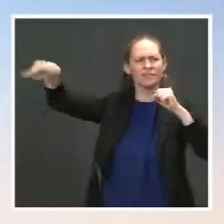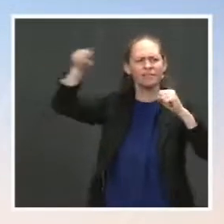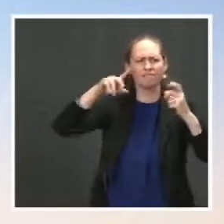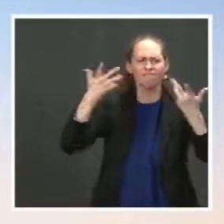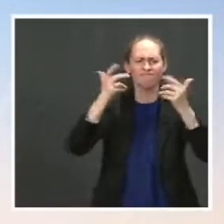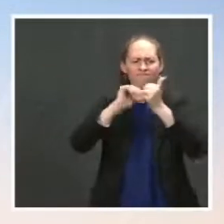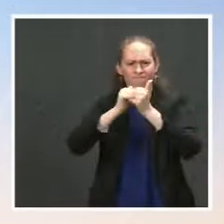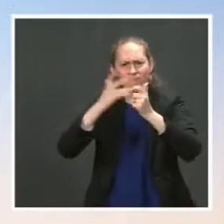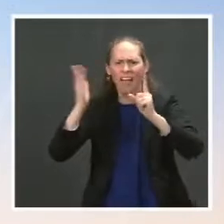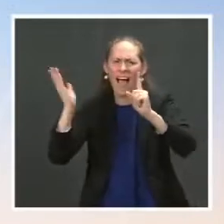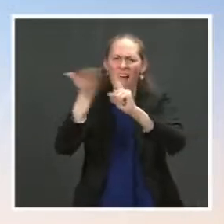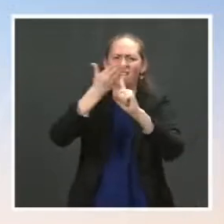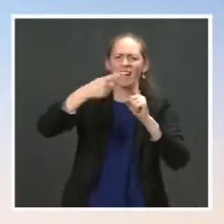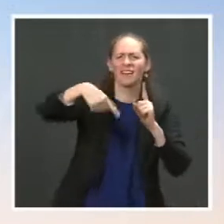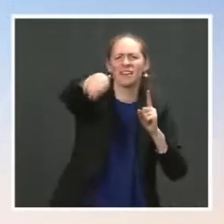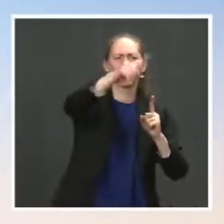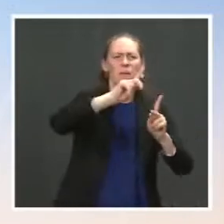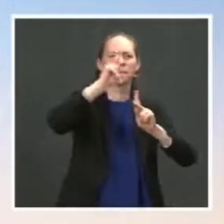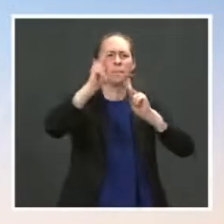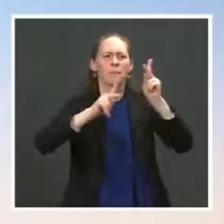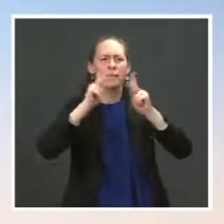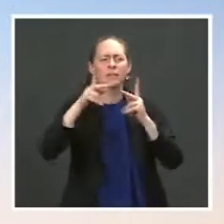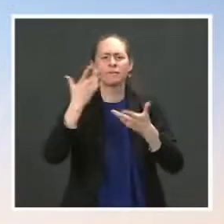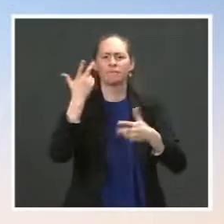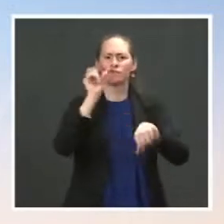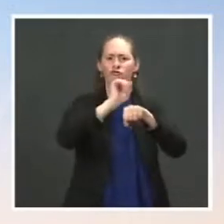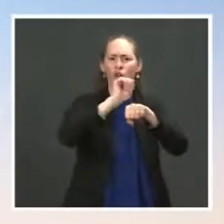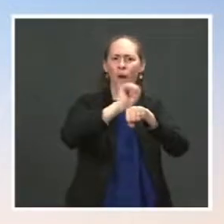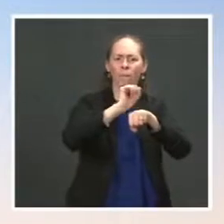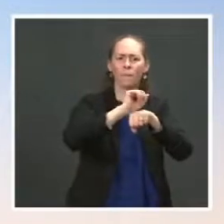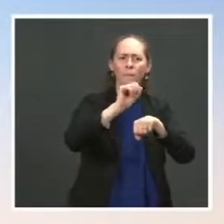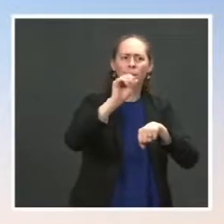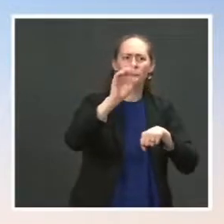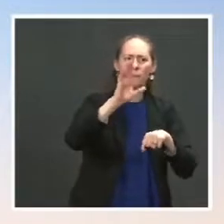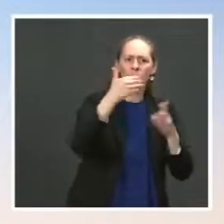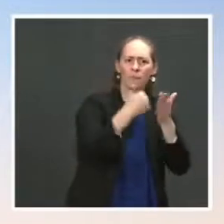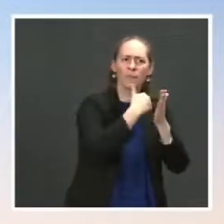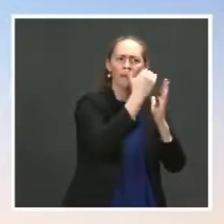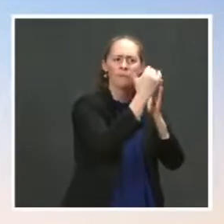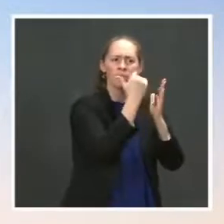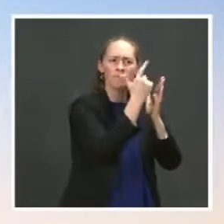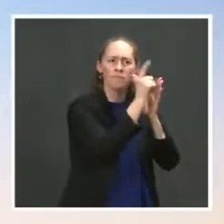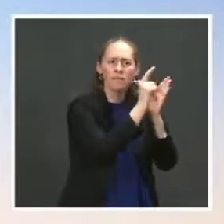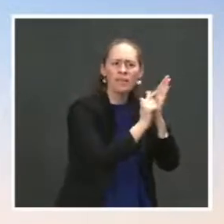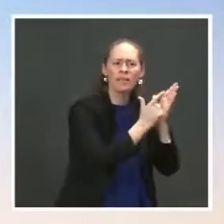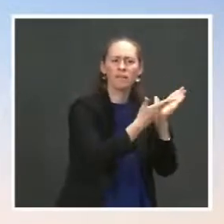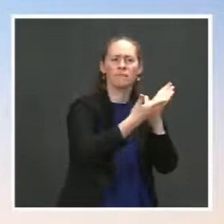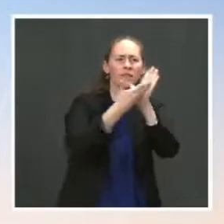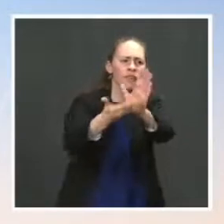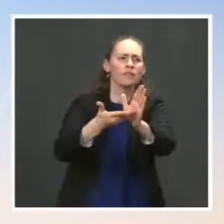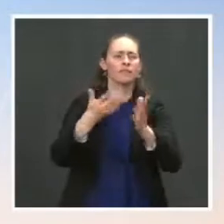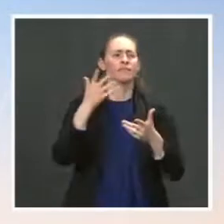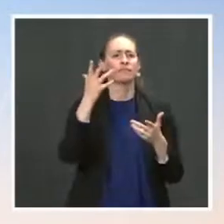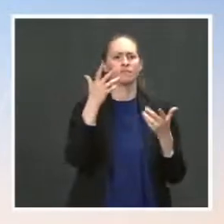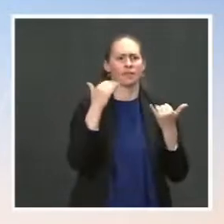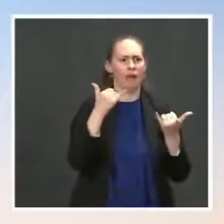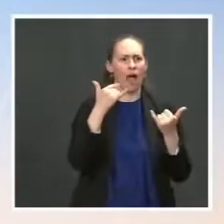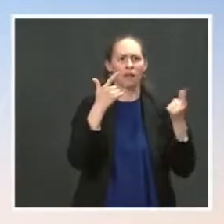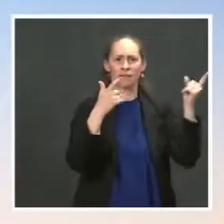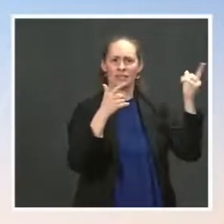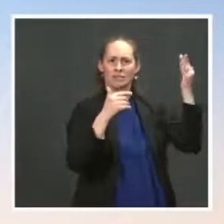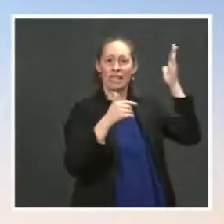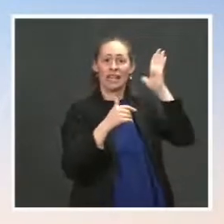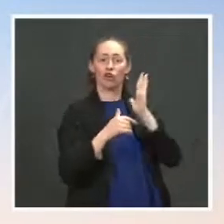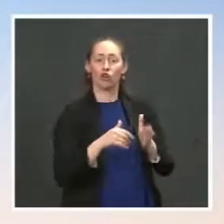added on there. Yeah. Presidents typically use these moments of a speech to Congress and to the public